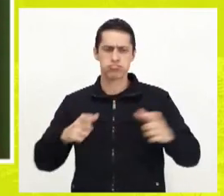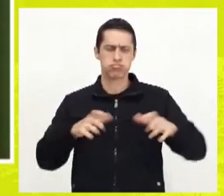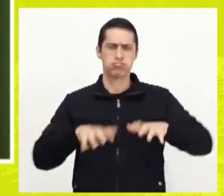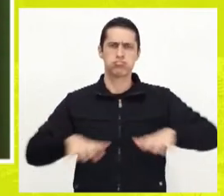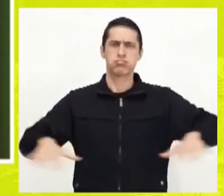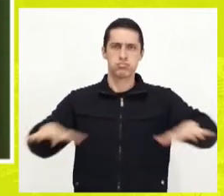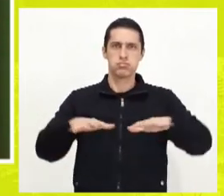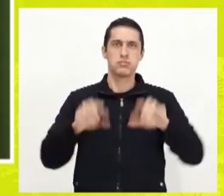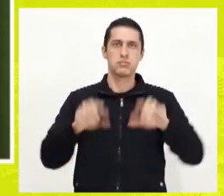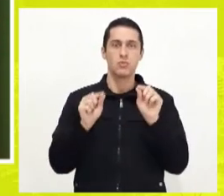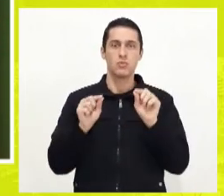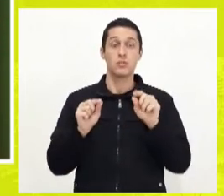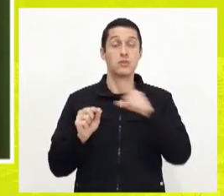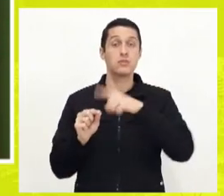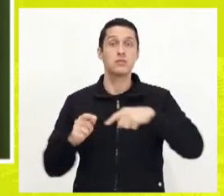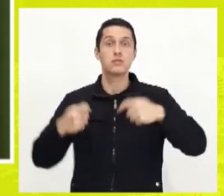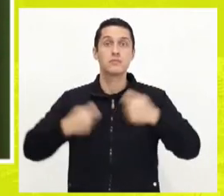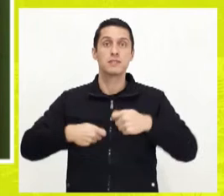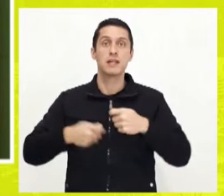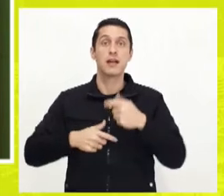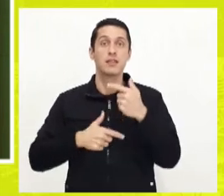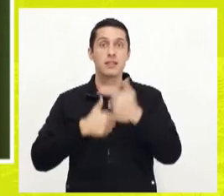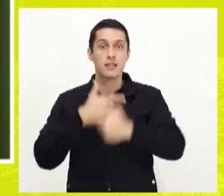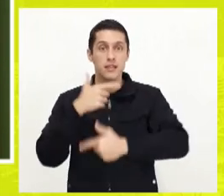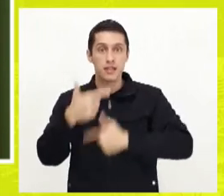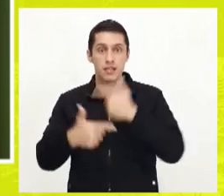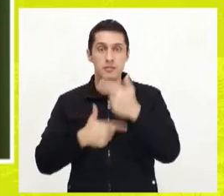entire region we must work